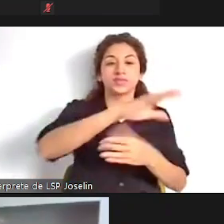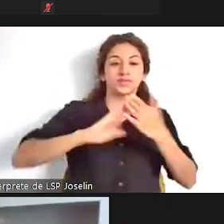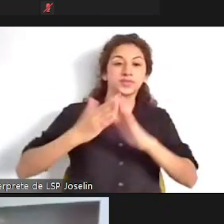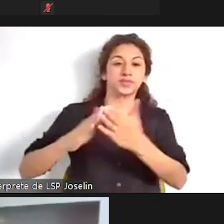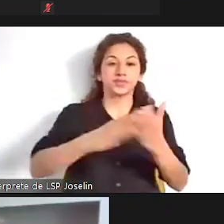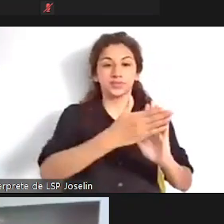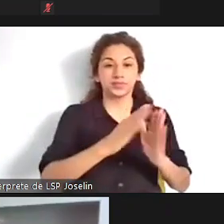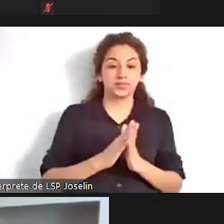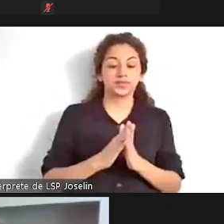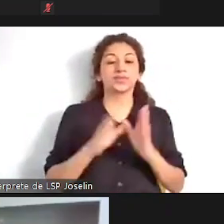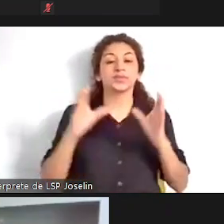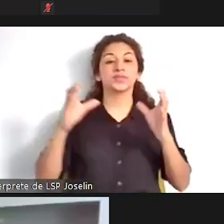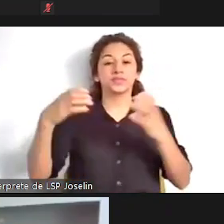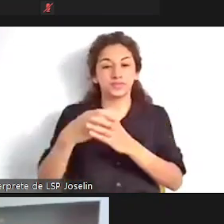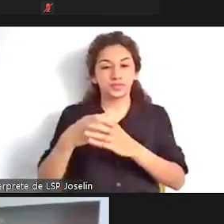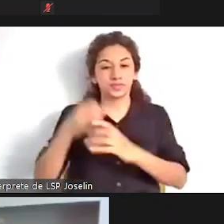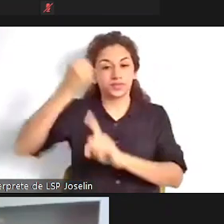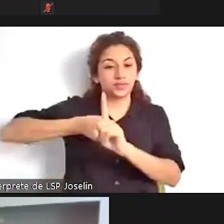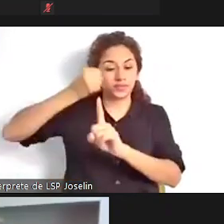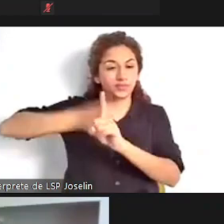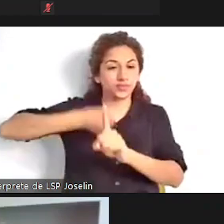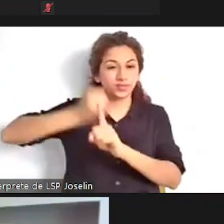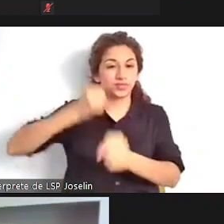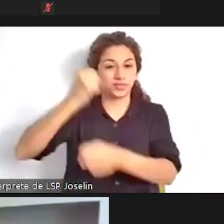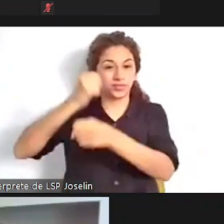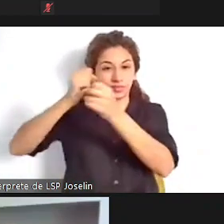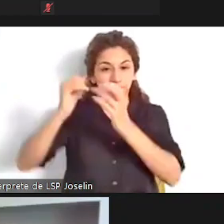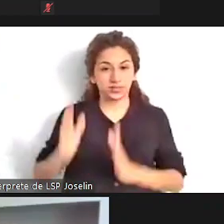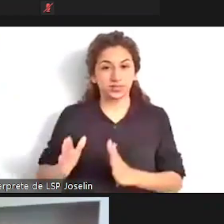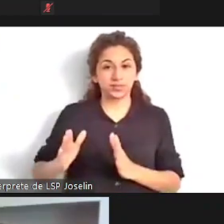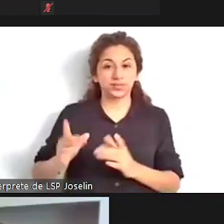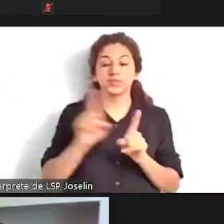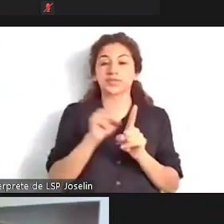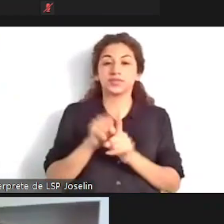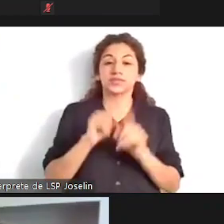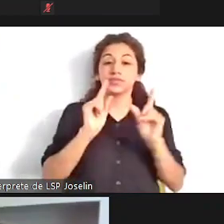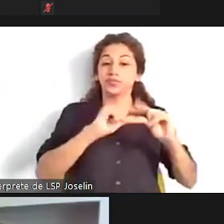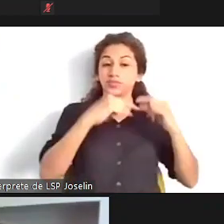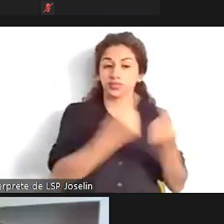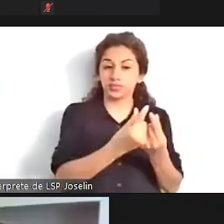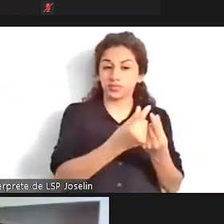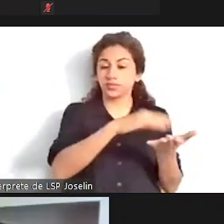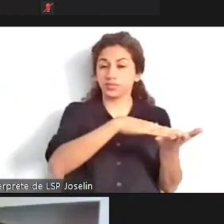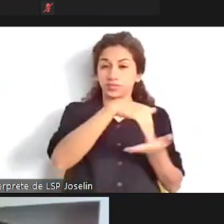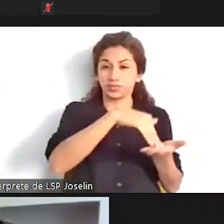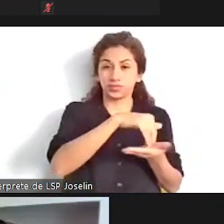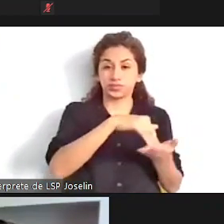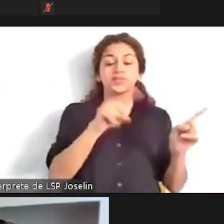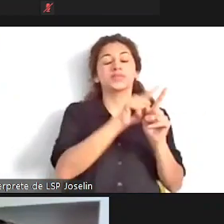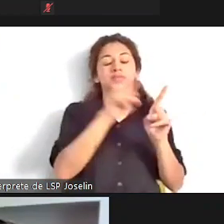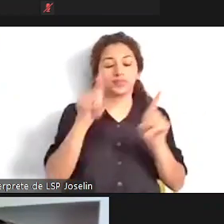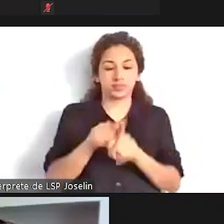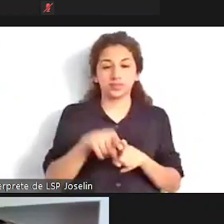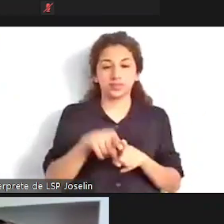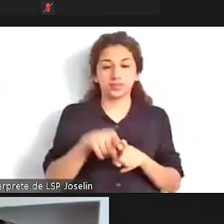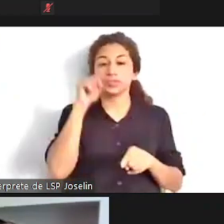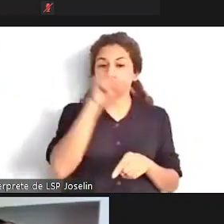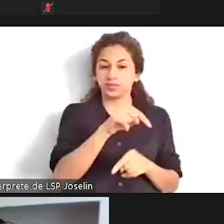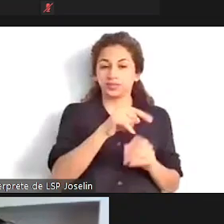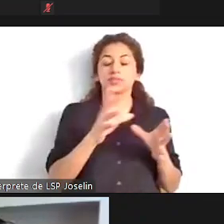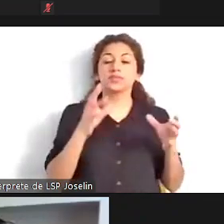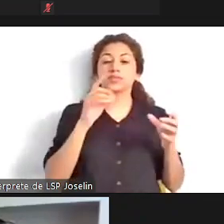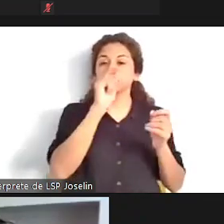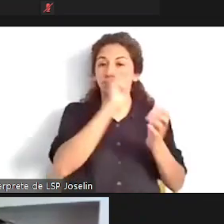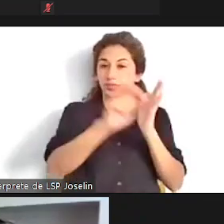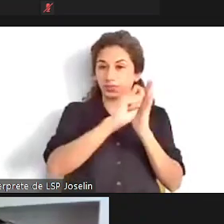civil sectors and from the unions and there the most vulnerable groups also are